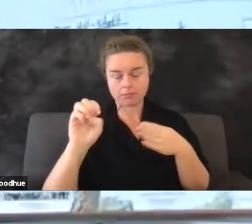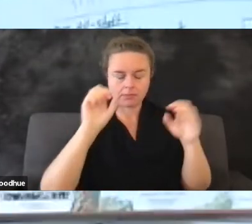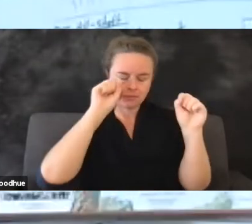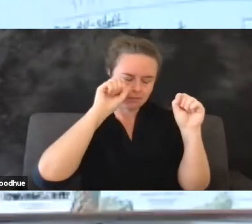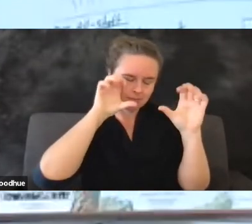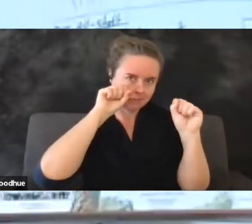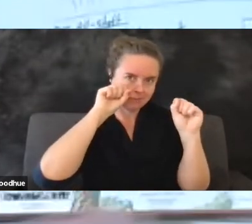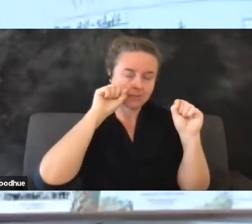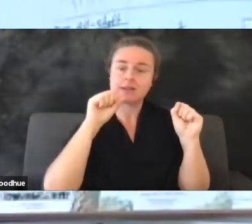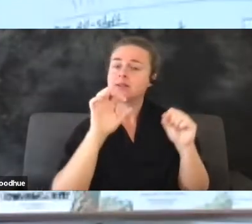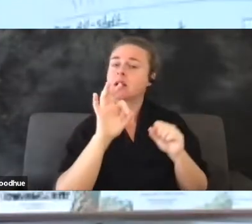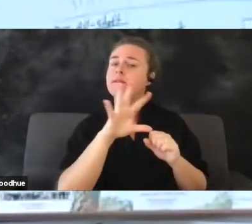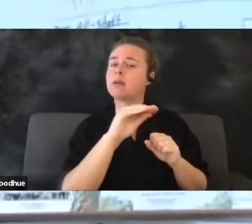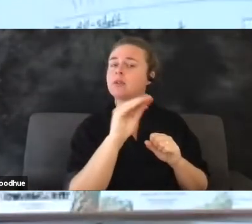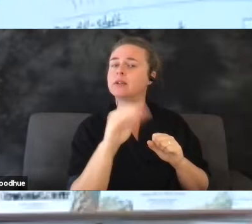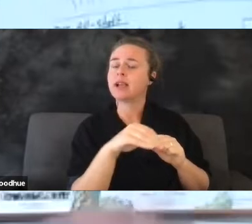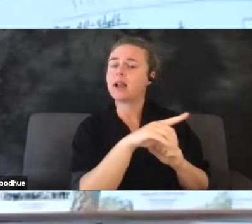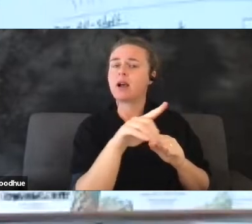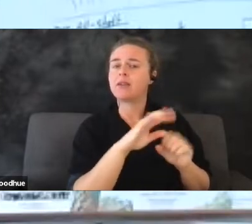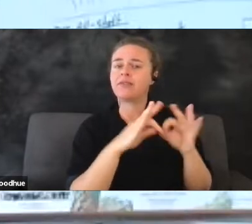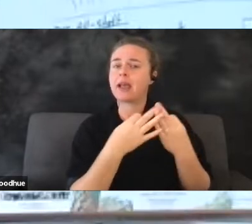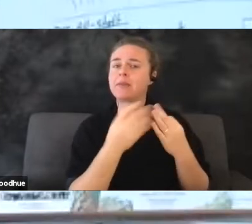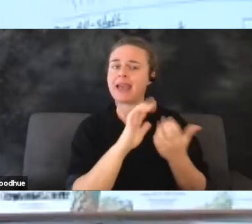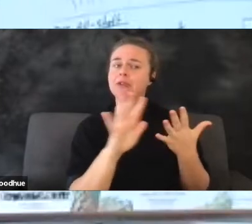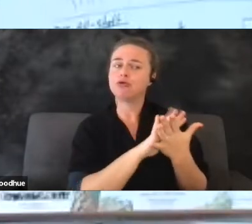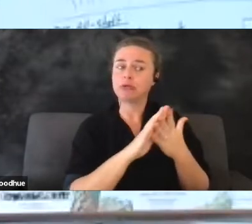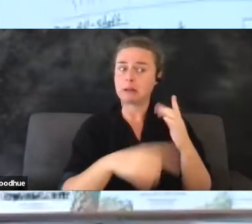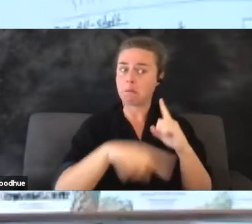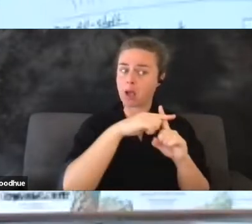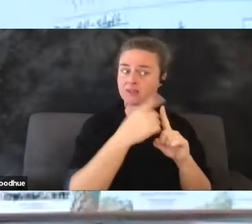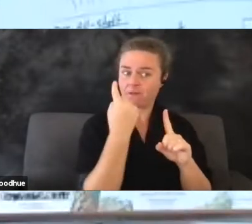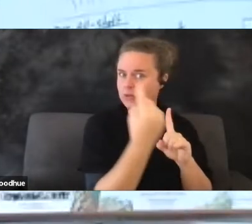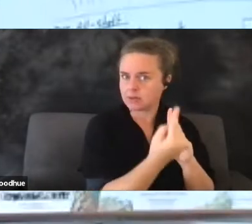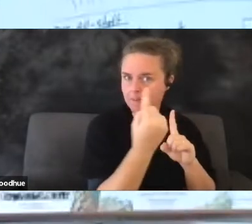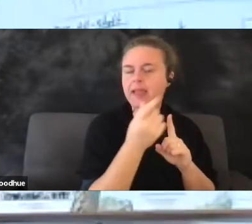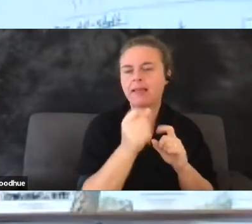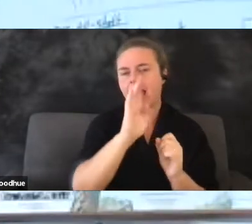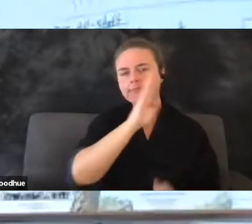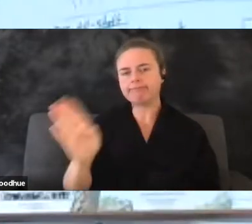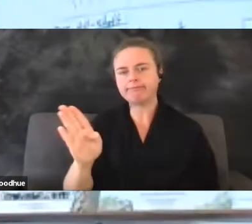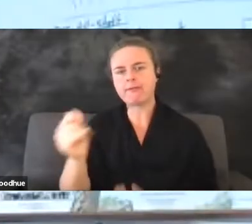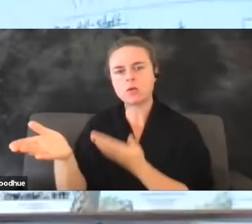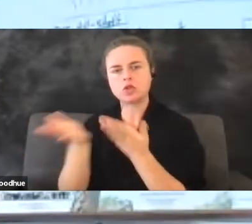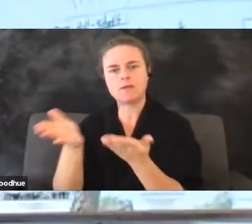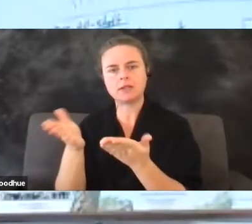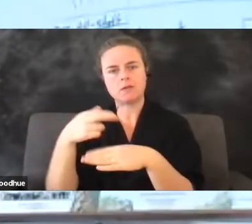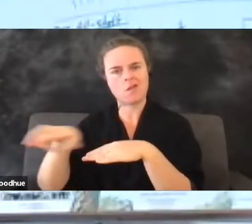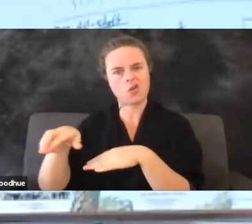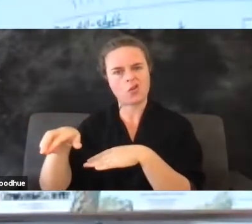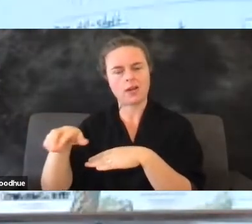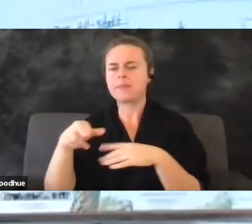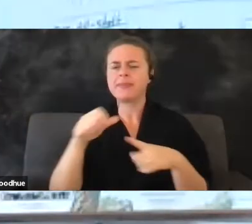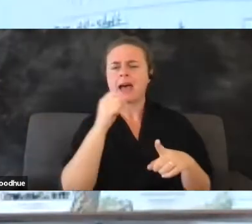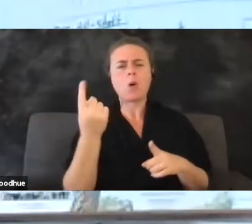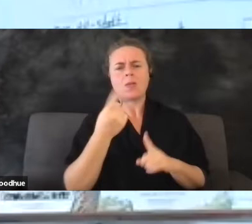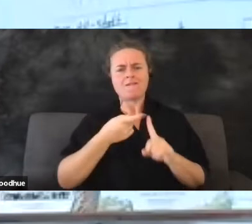95% of families who screen positive are directly connected to the services. And they're not just services that the Parent-Child Center provides, it can be